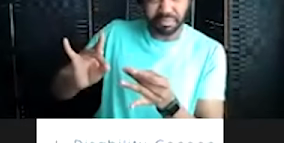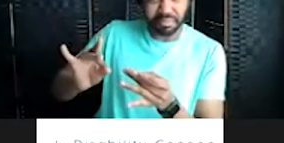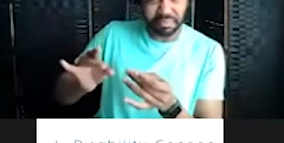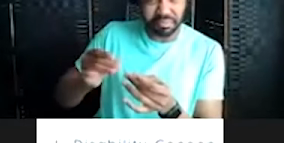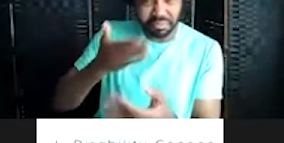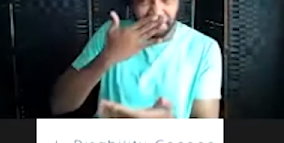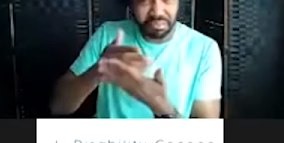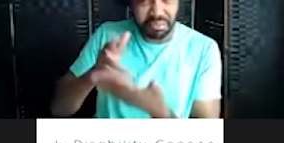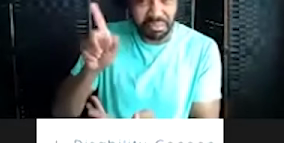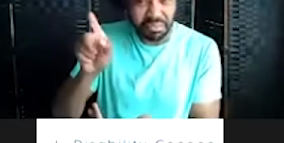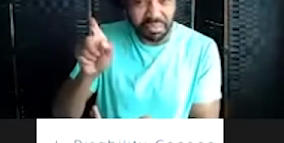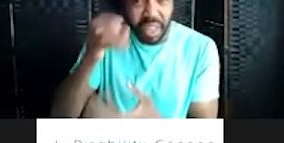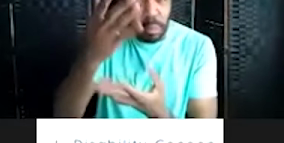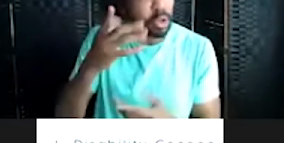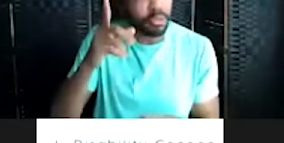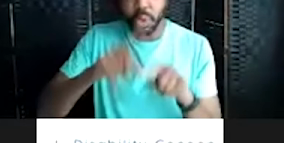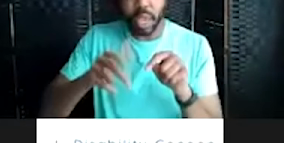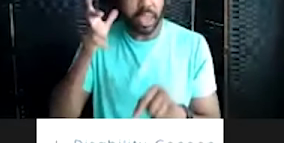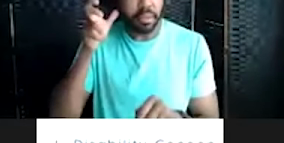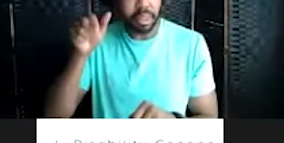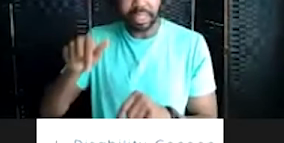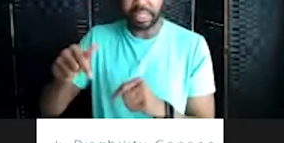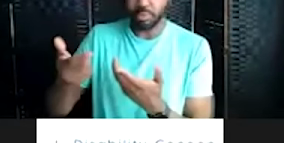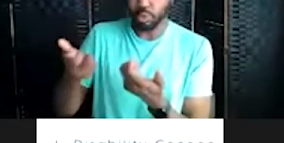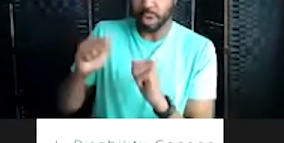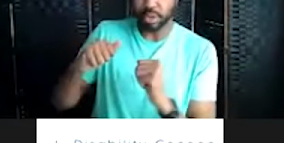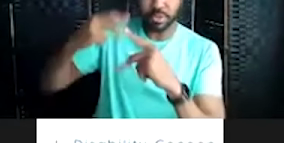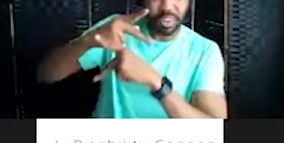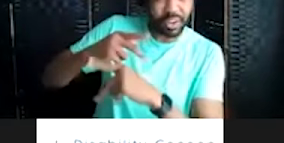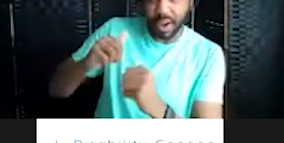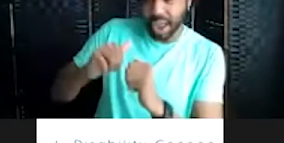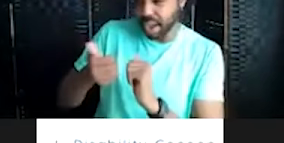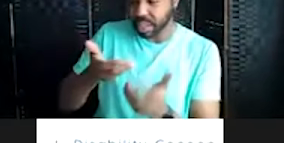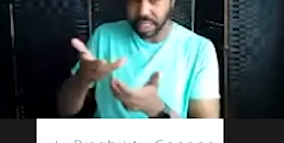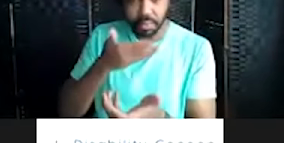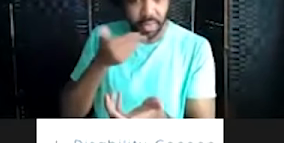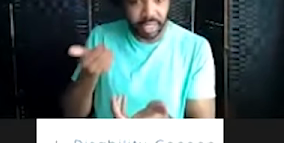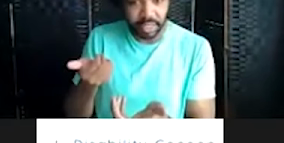Please let me know in the chat if you can't. We'll try to figure this out. To our community members.